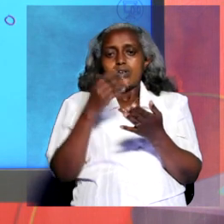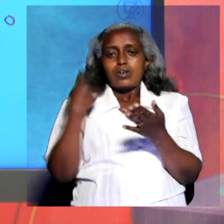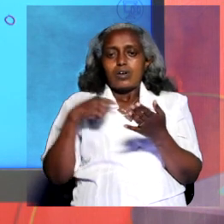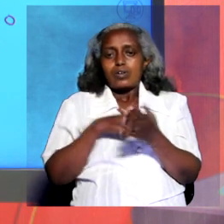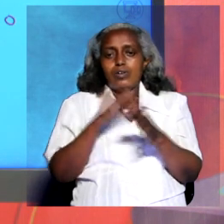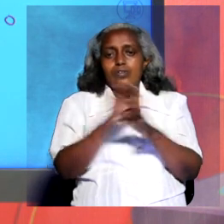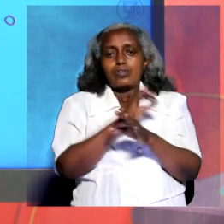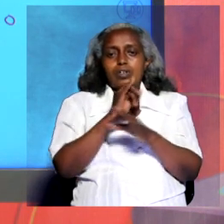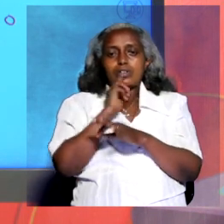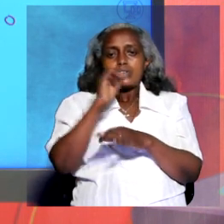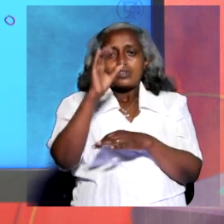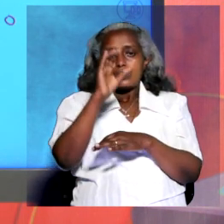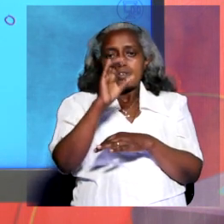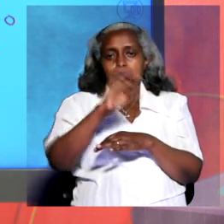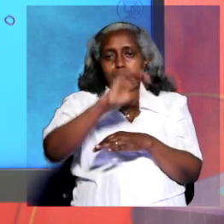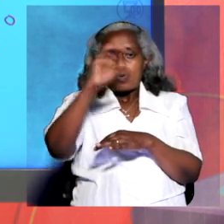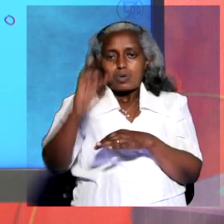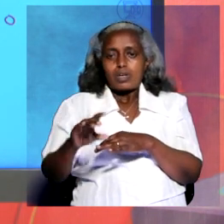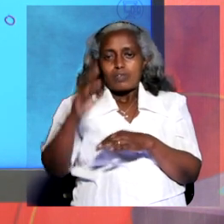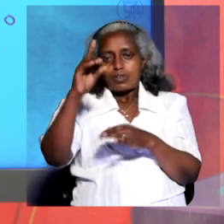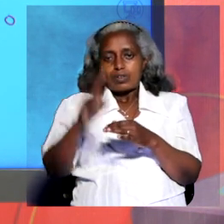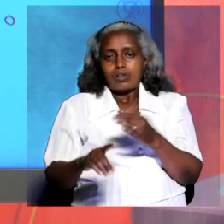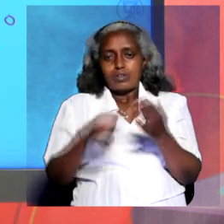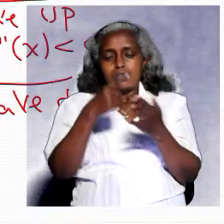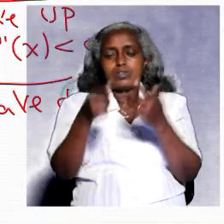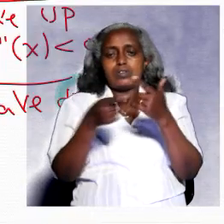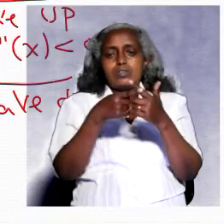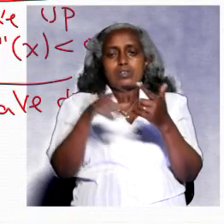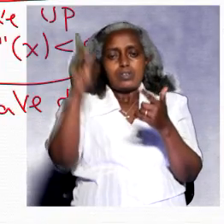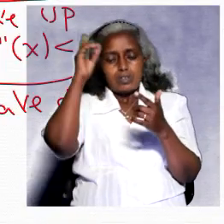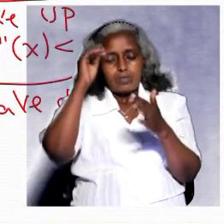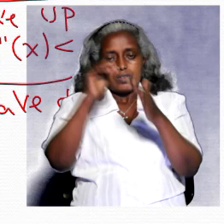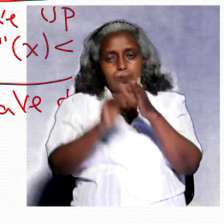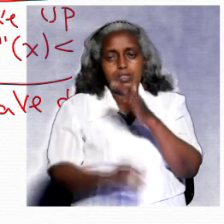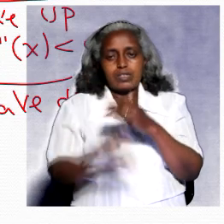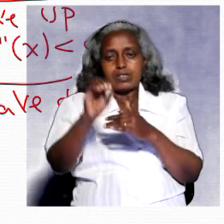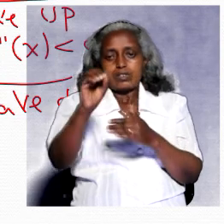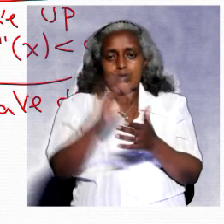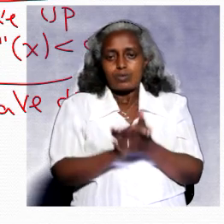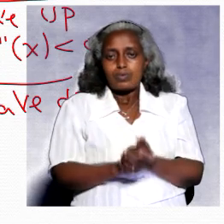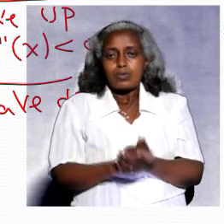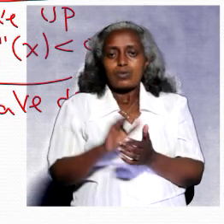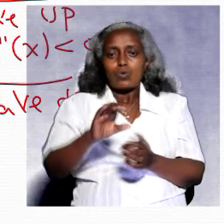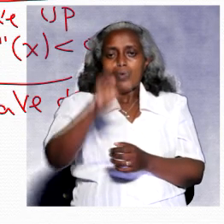is concave down, since the second derivative is less than 0. Concave down.